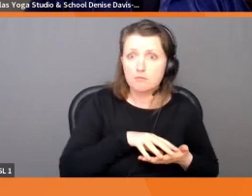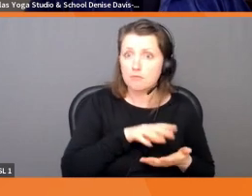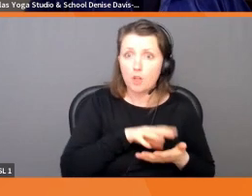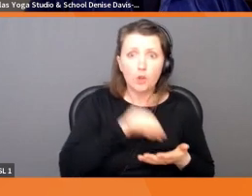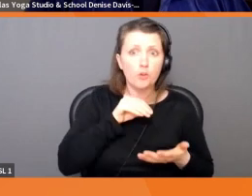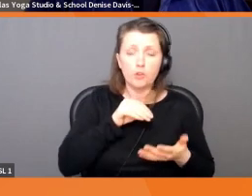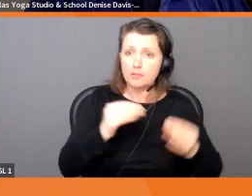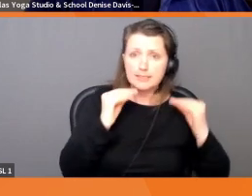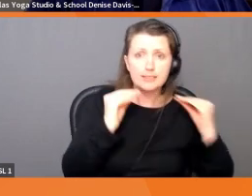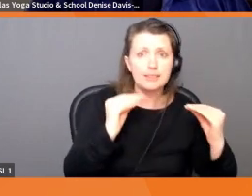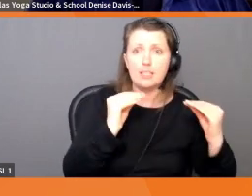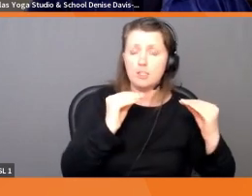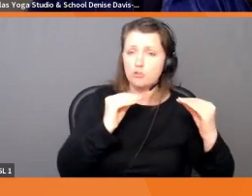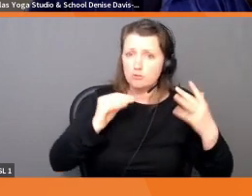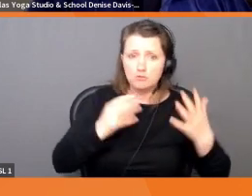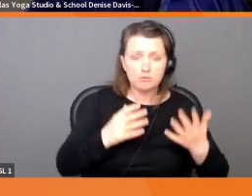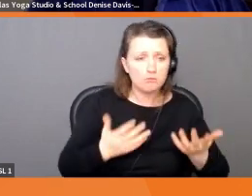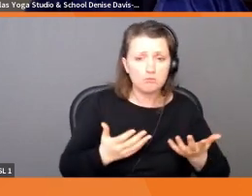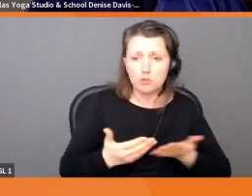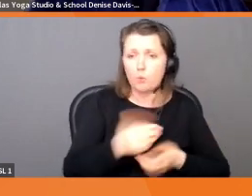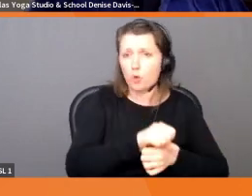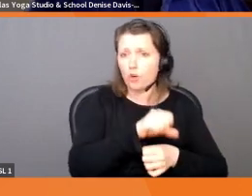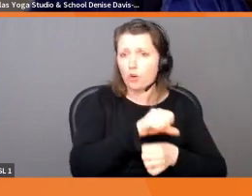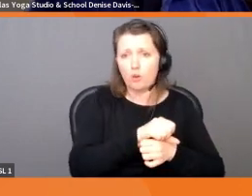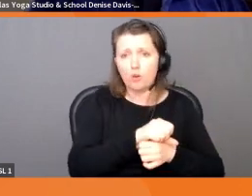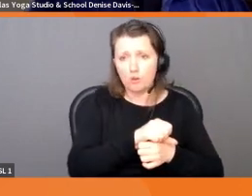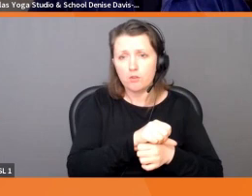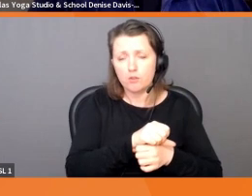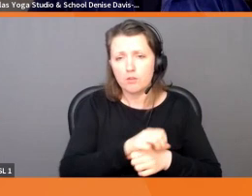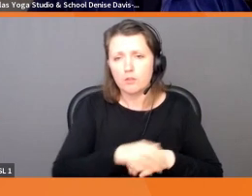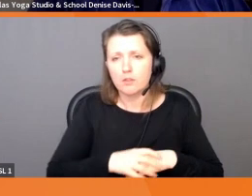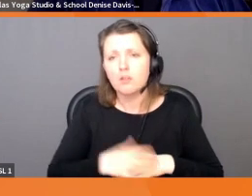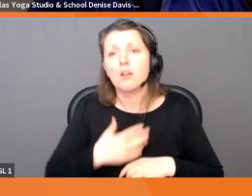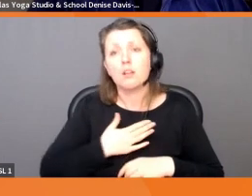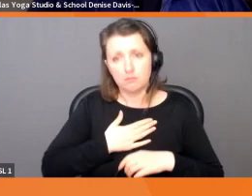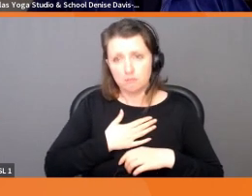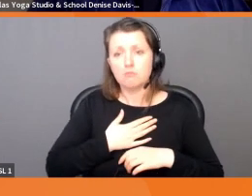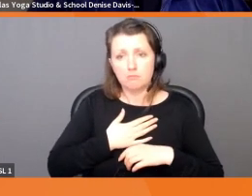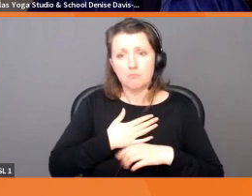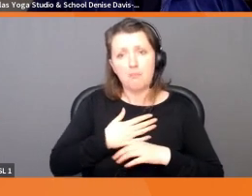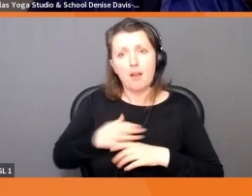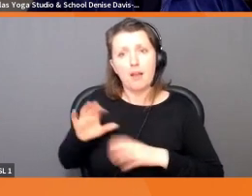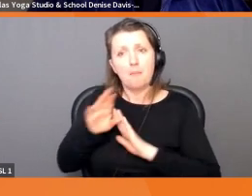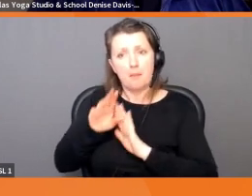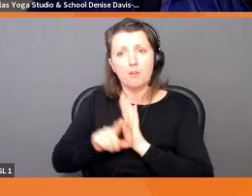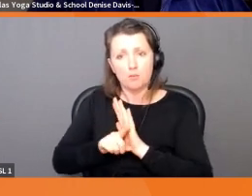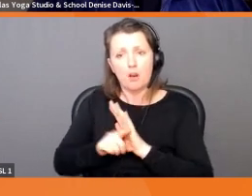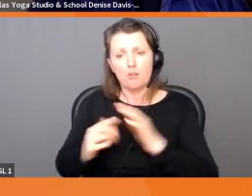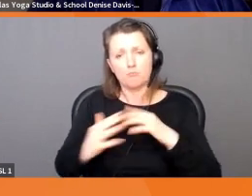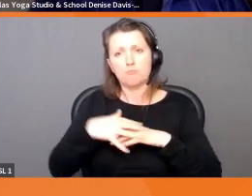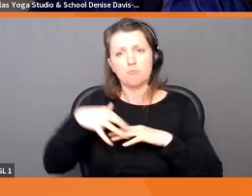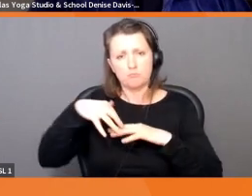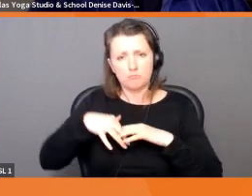is important to me as well. I have Native heritage on both sides of my family. And that's really important to me to begin to, for